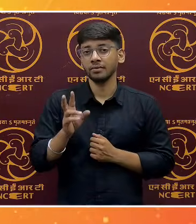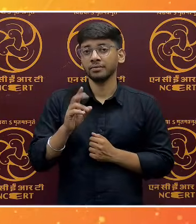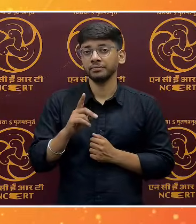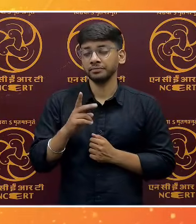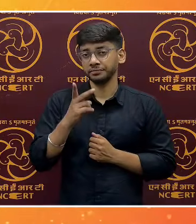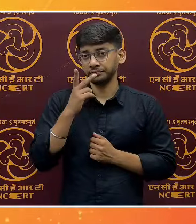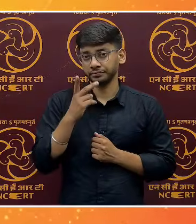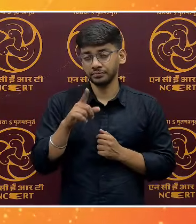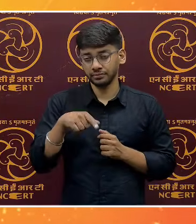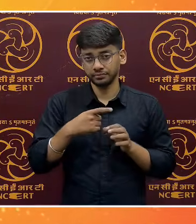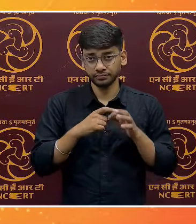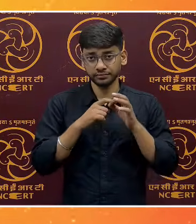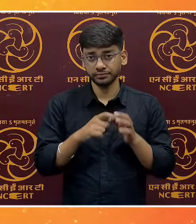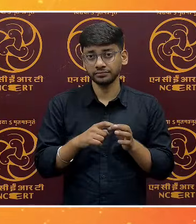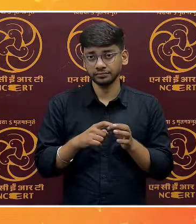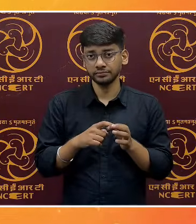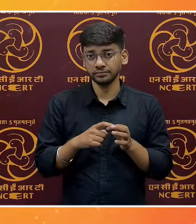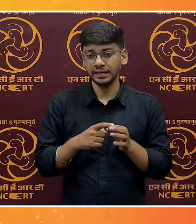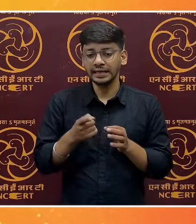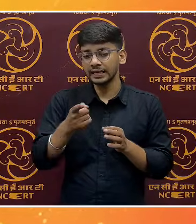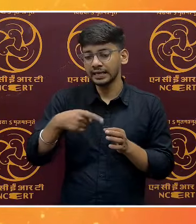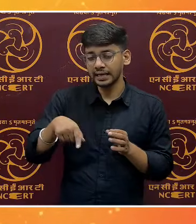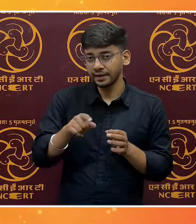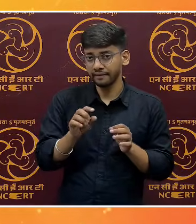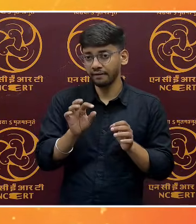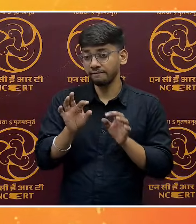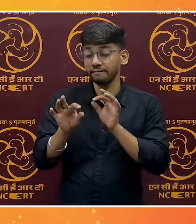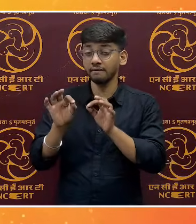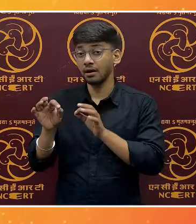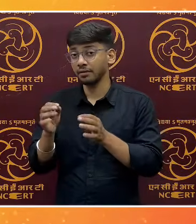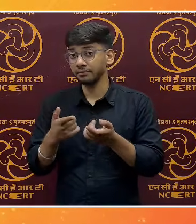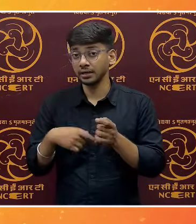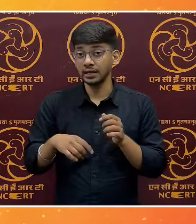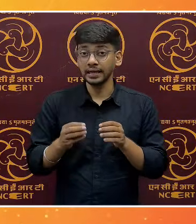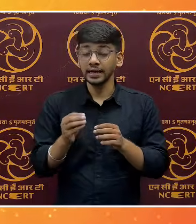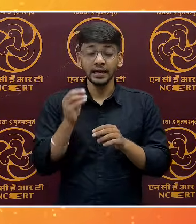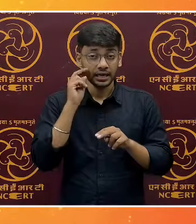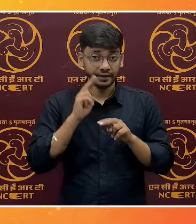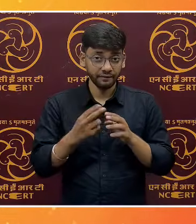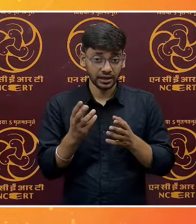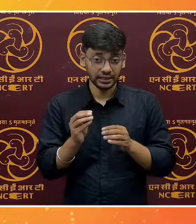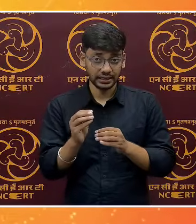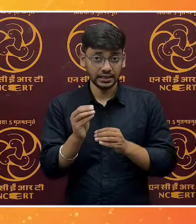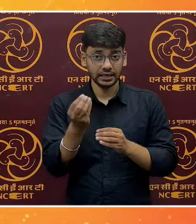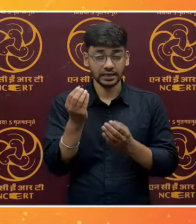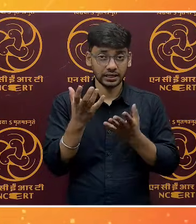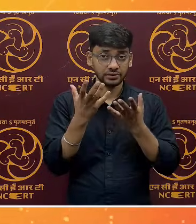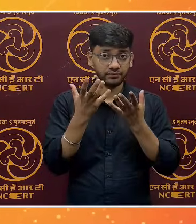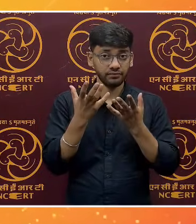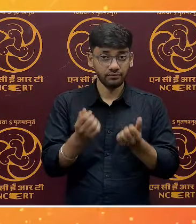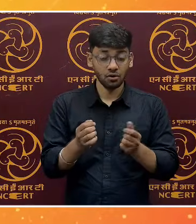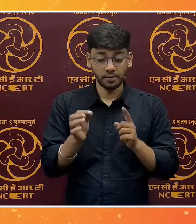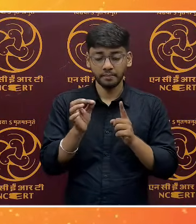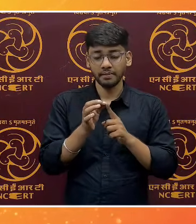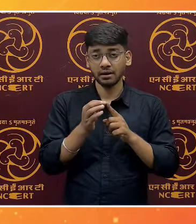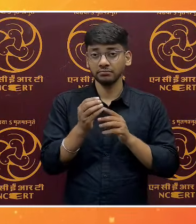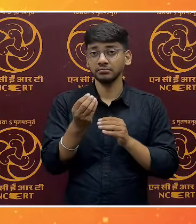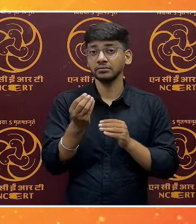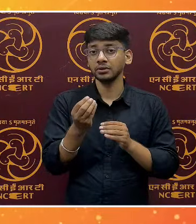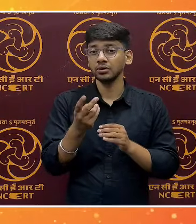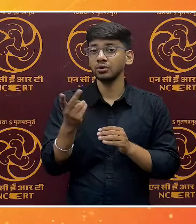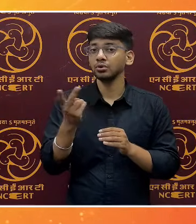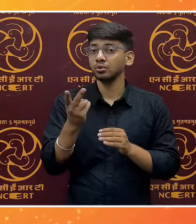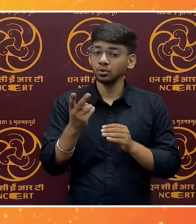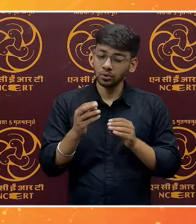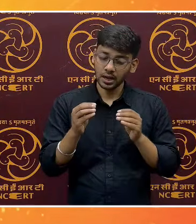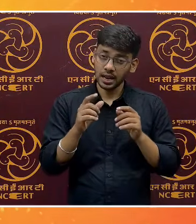the next question says which of the following increases the parameter of the rectangle. So increase both length and